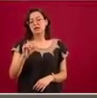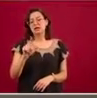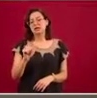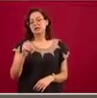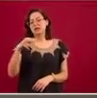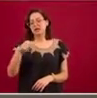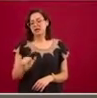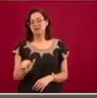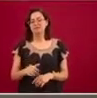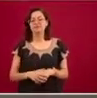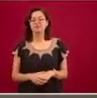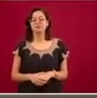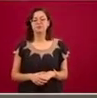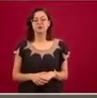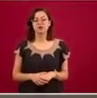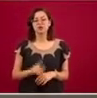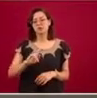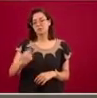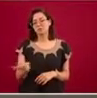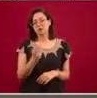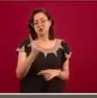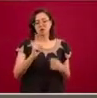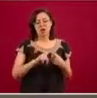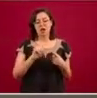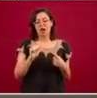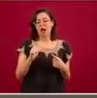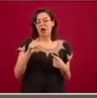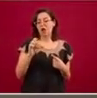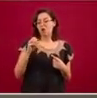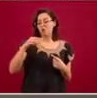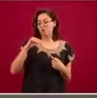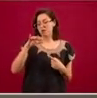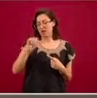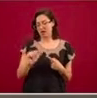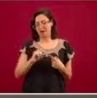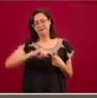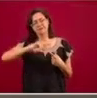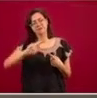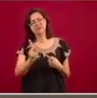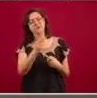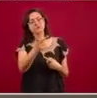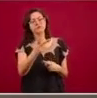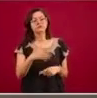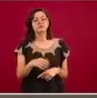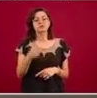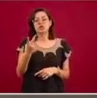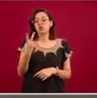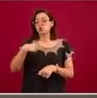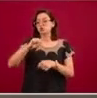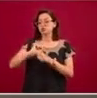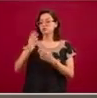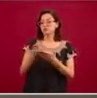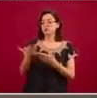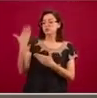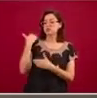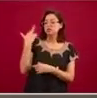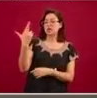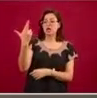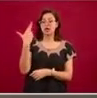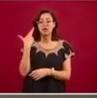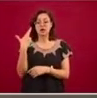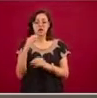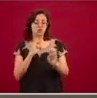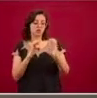Doctor, I have two questions. One of them is for Dr. Alomia. In a radio